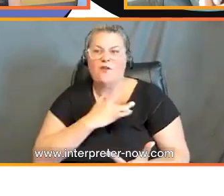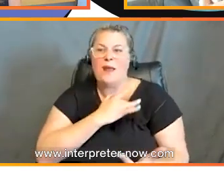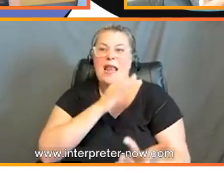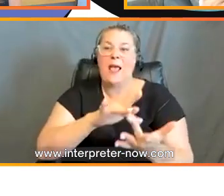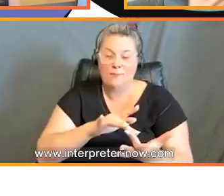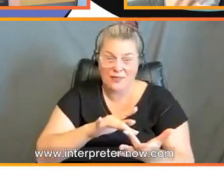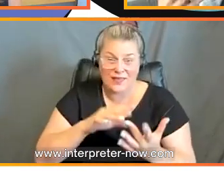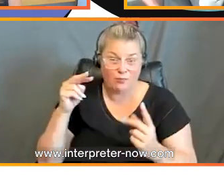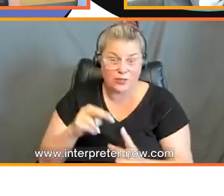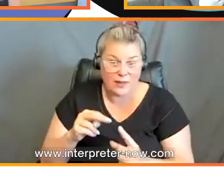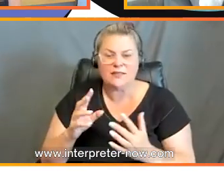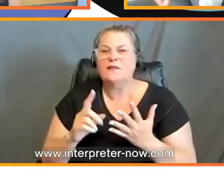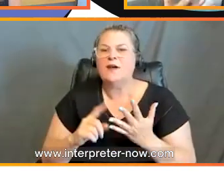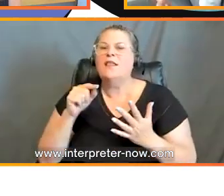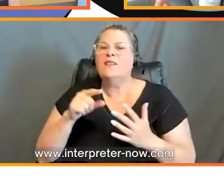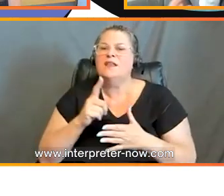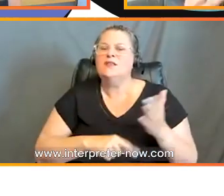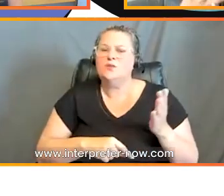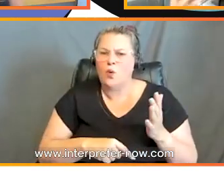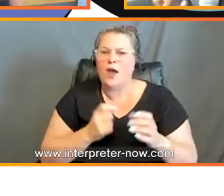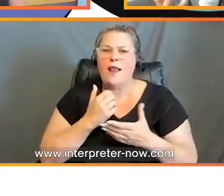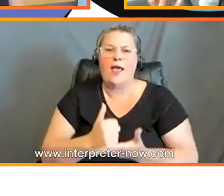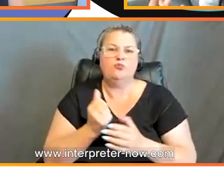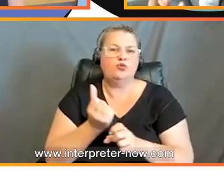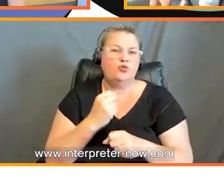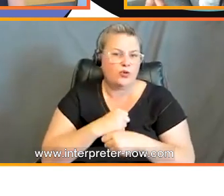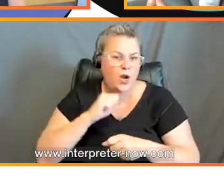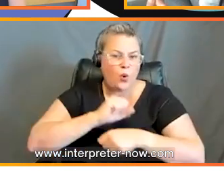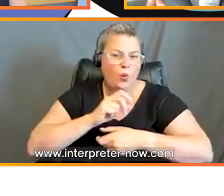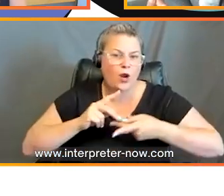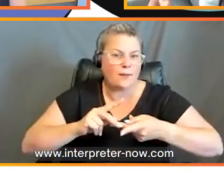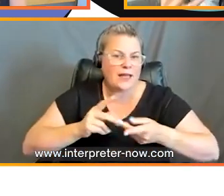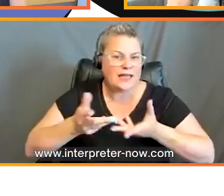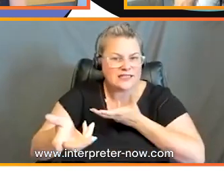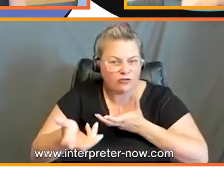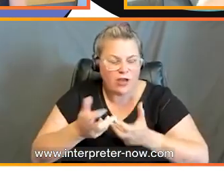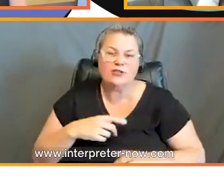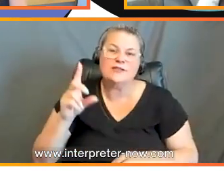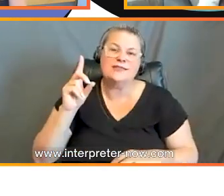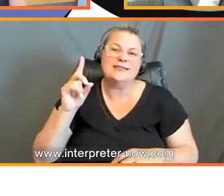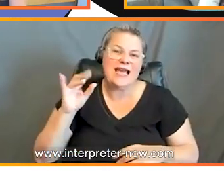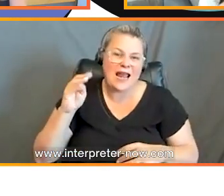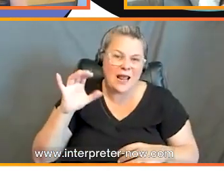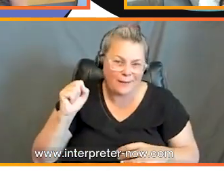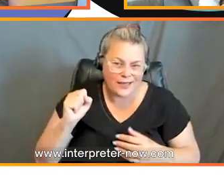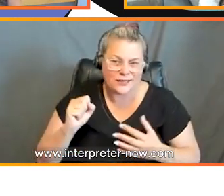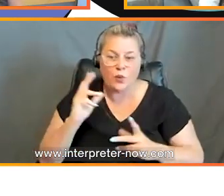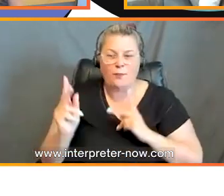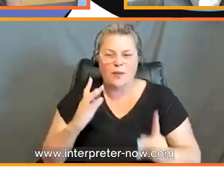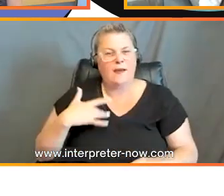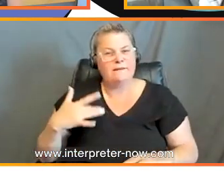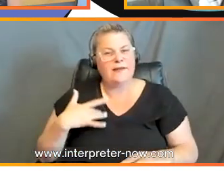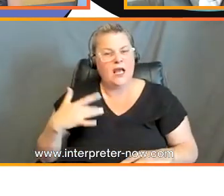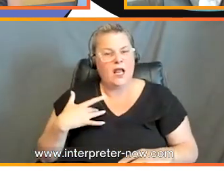allyship perspective, from an empathy perspective, this is what helps to create workplace interactions, dynamics